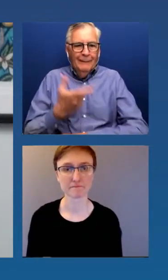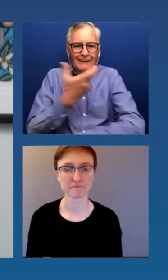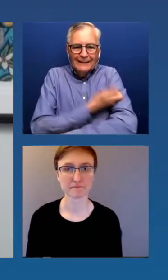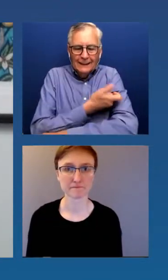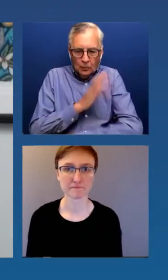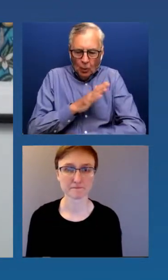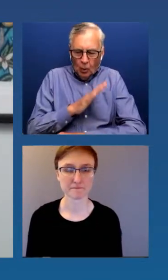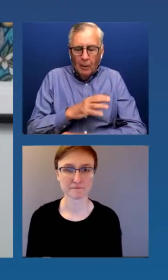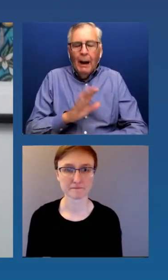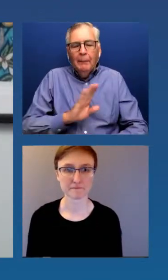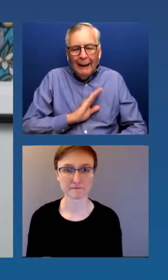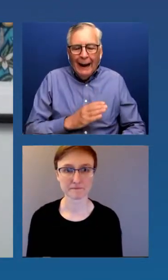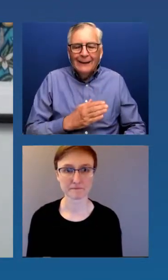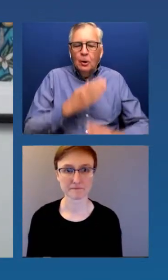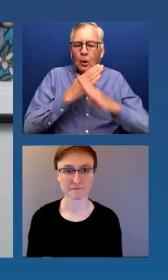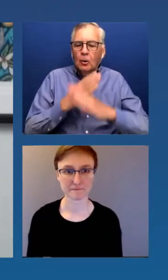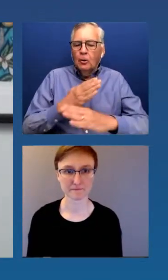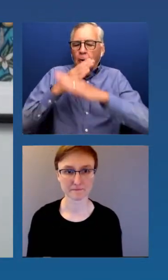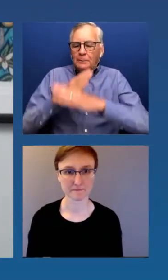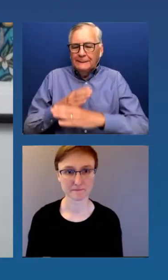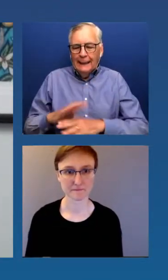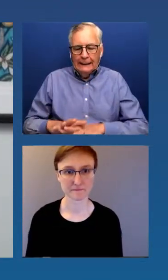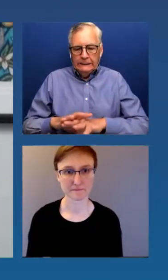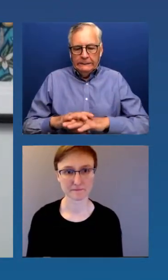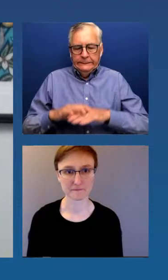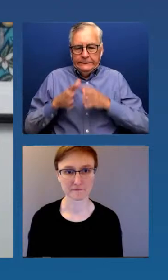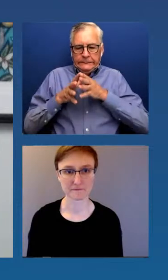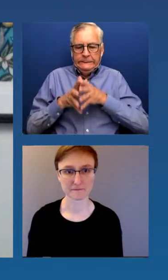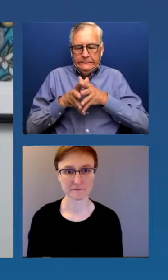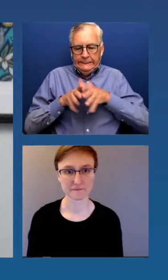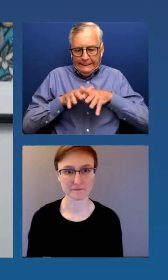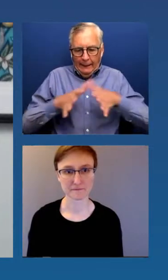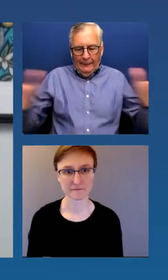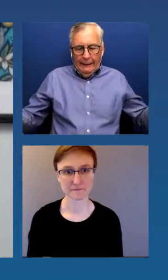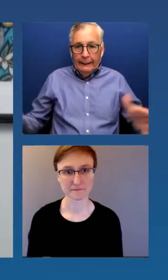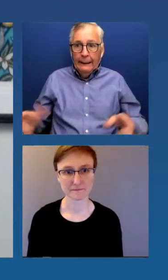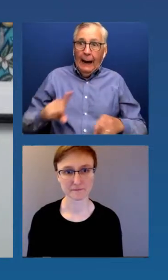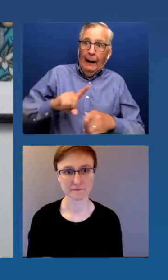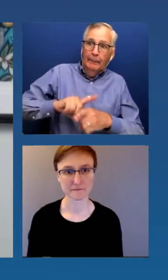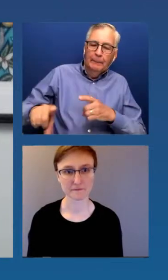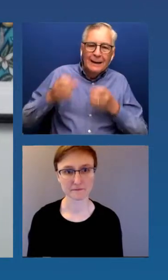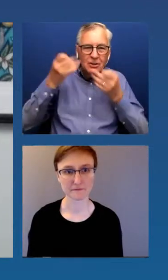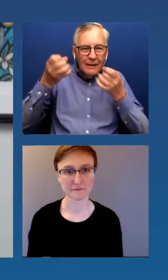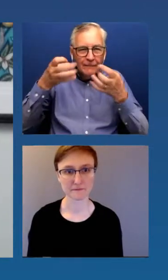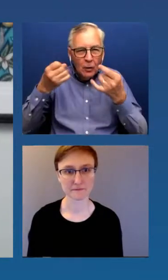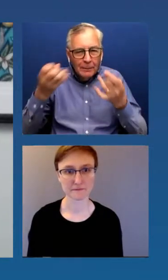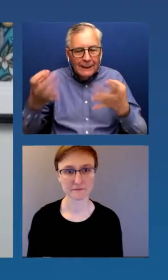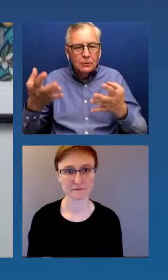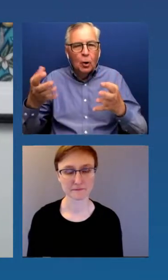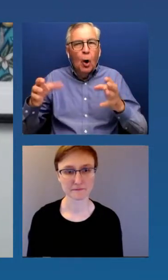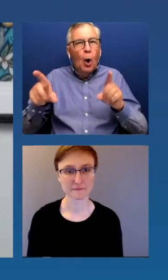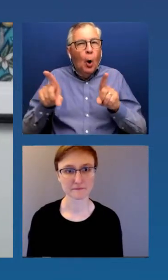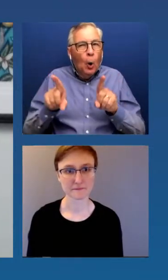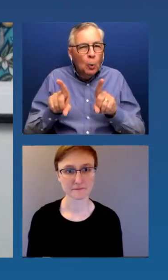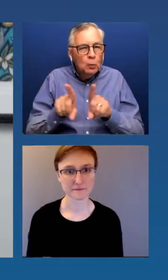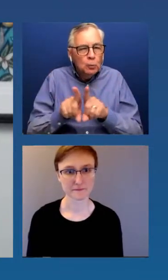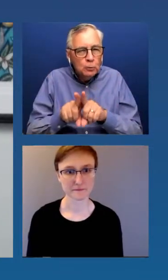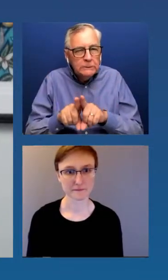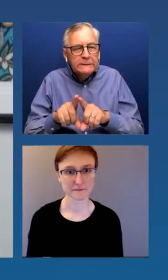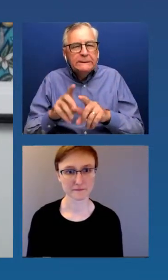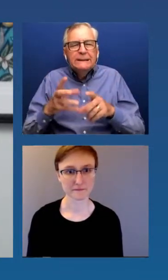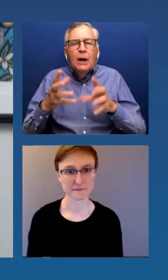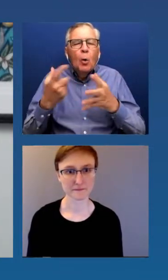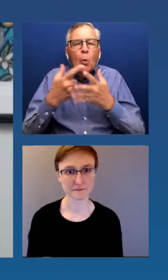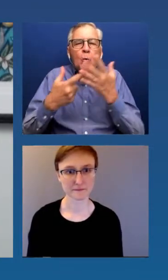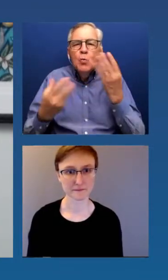des obstacles systémiques qui empêchent l'accès à l'information sur les vaccins ainsi que les possibilités de se faire